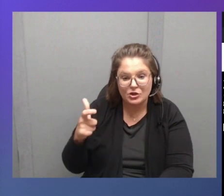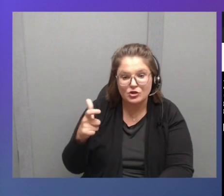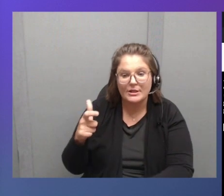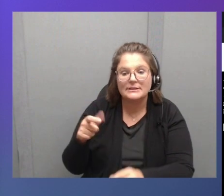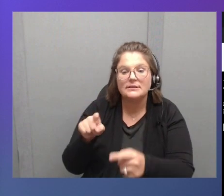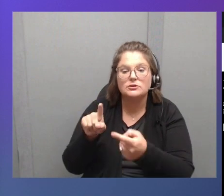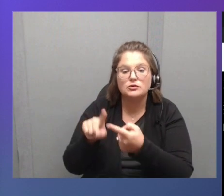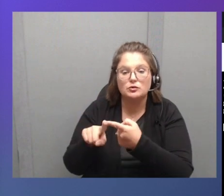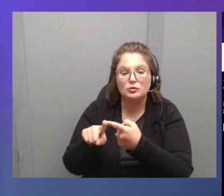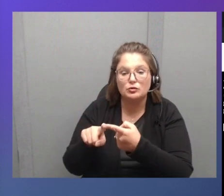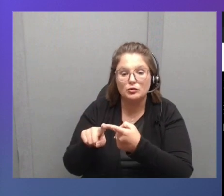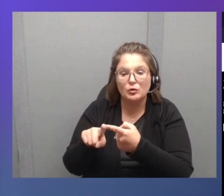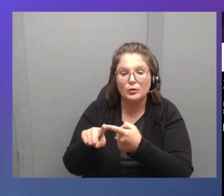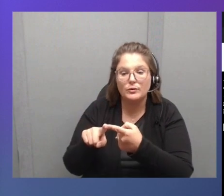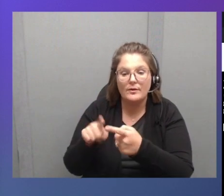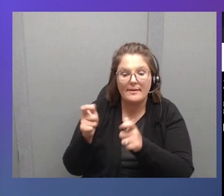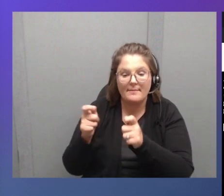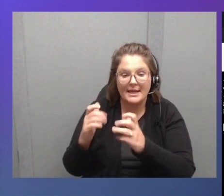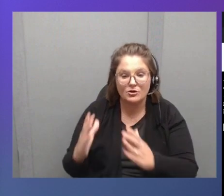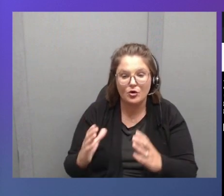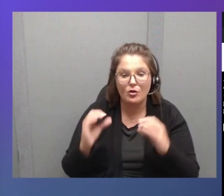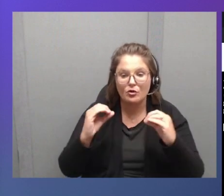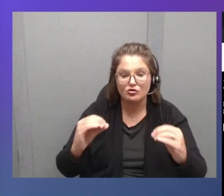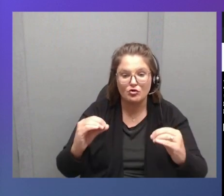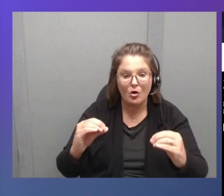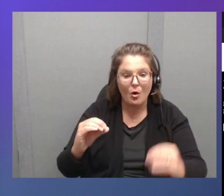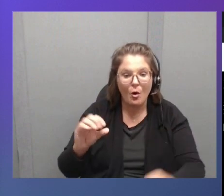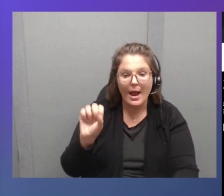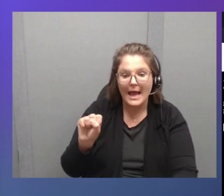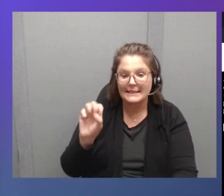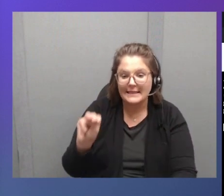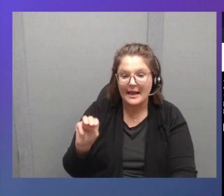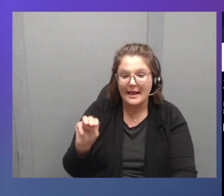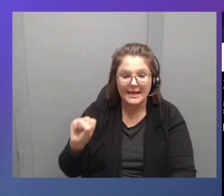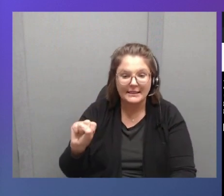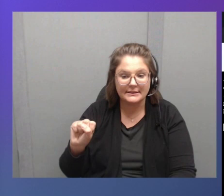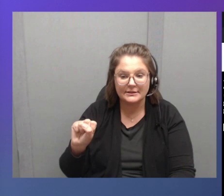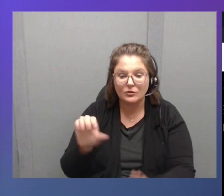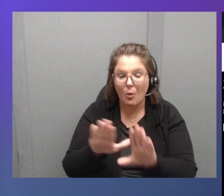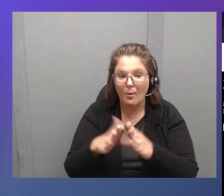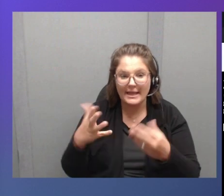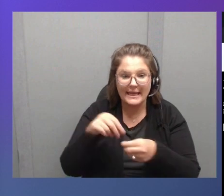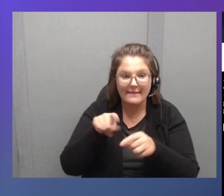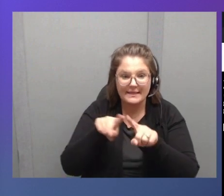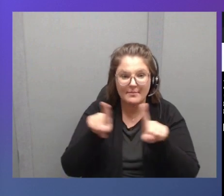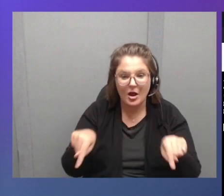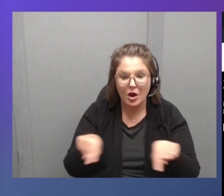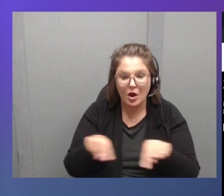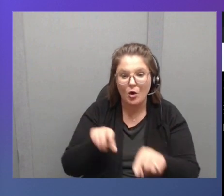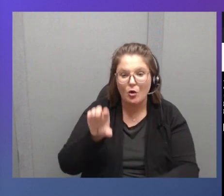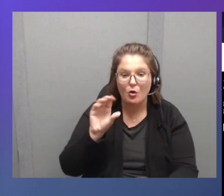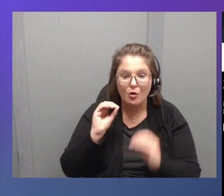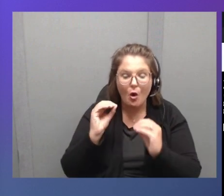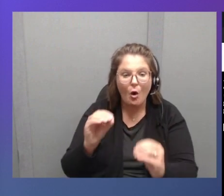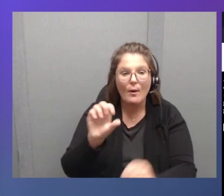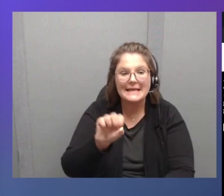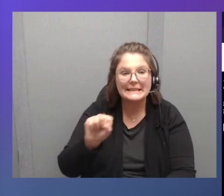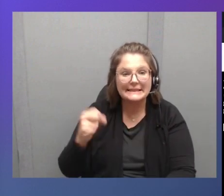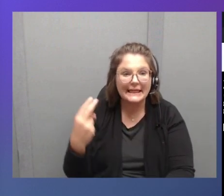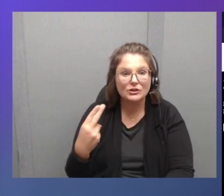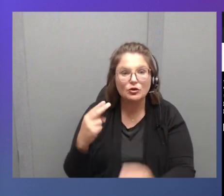Now, there's no SSH port open on this box. No. No SSH. The only connection